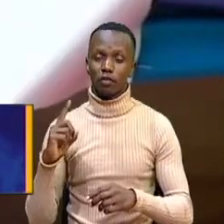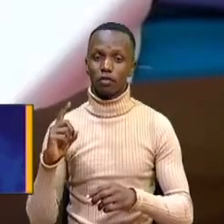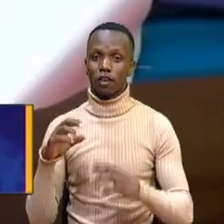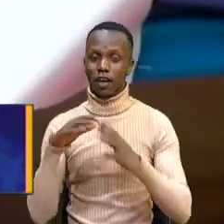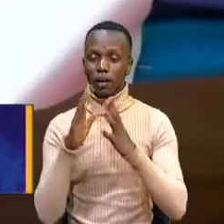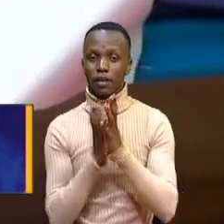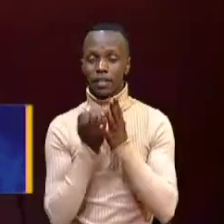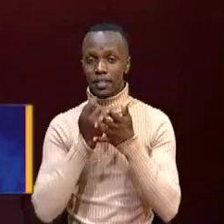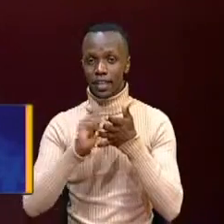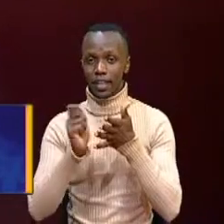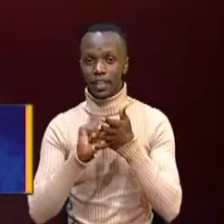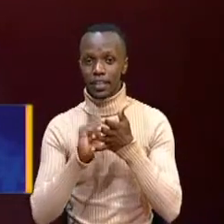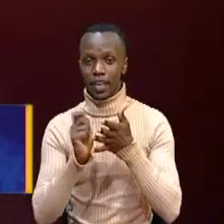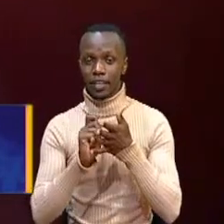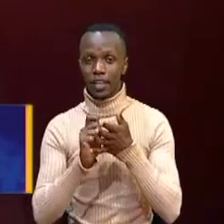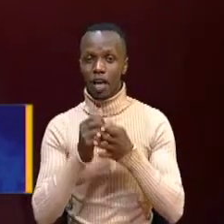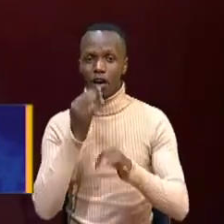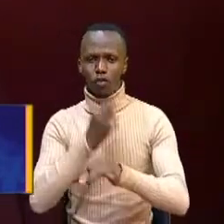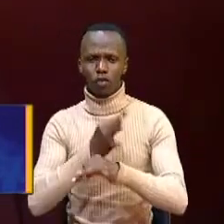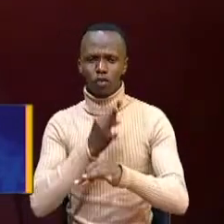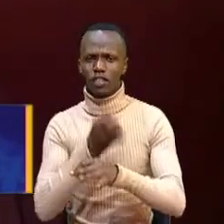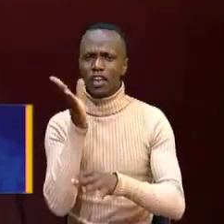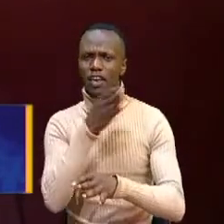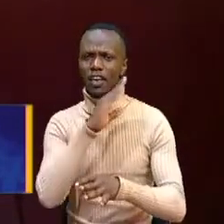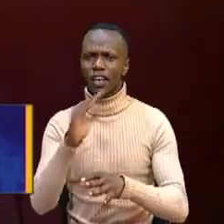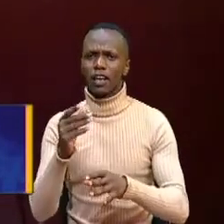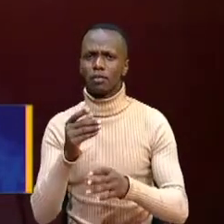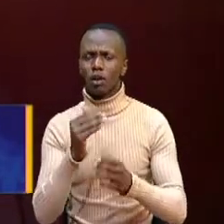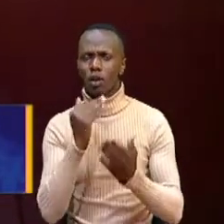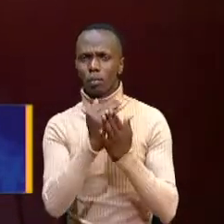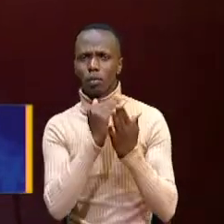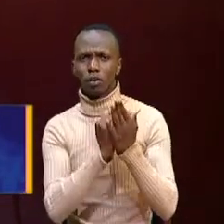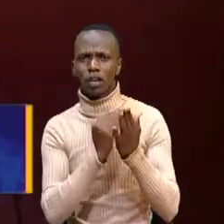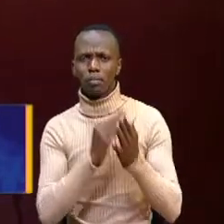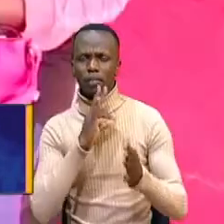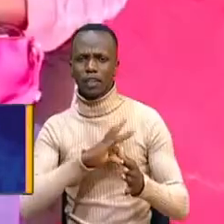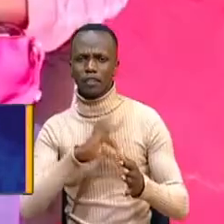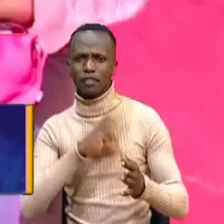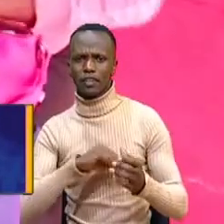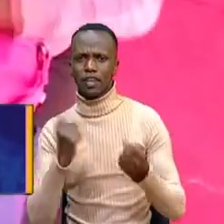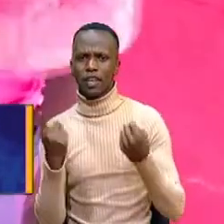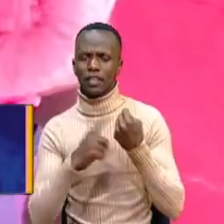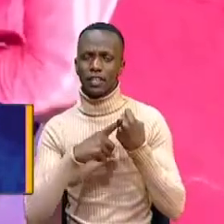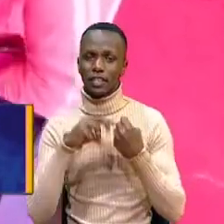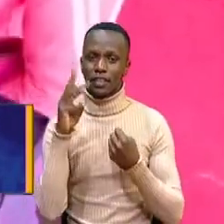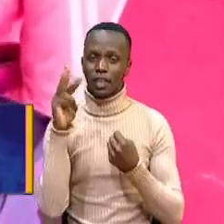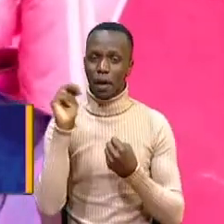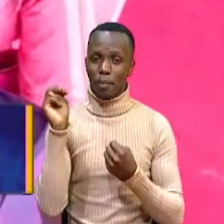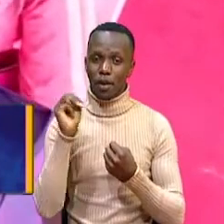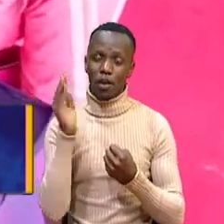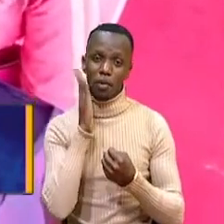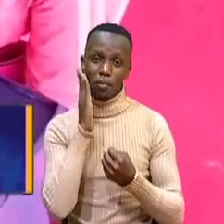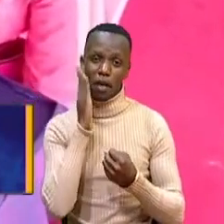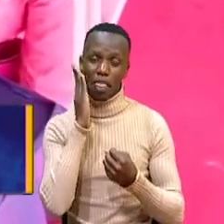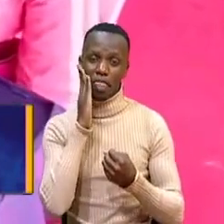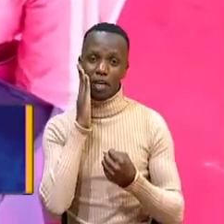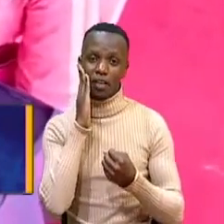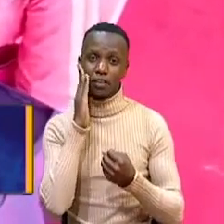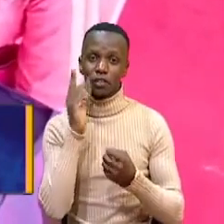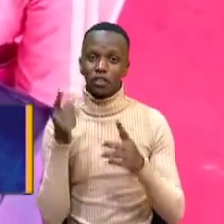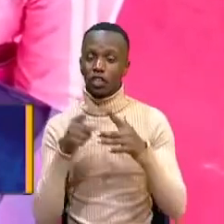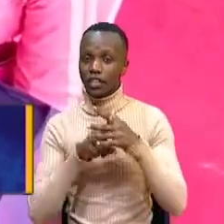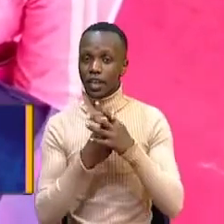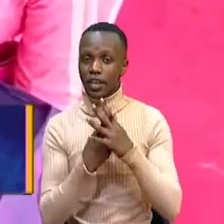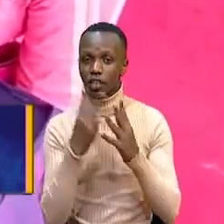termed the messages as false claims and lauded the program, which has so far benefited over 6 million mothers since its inception in